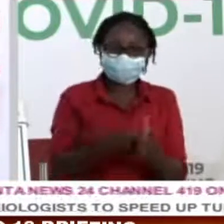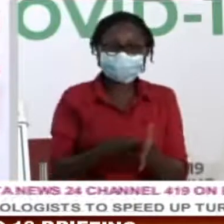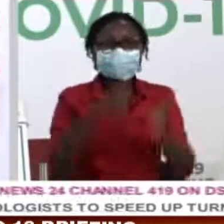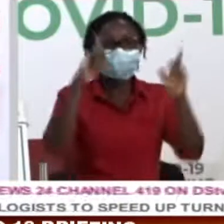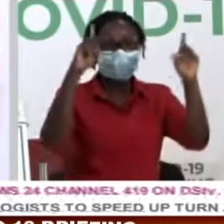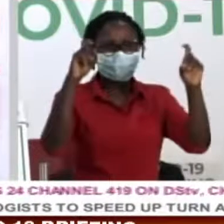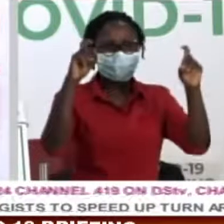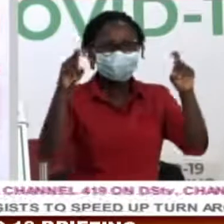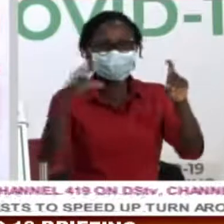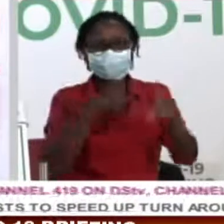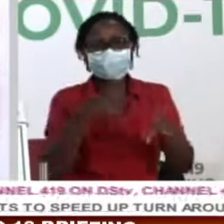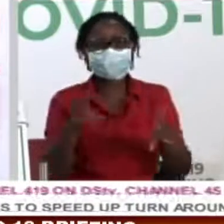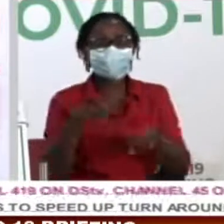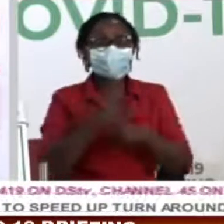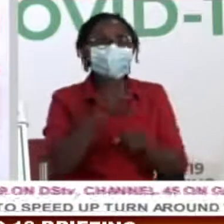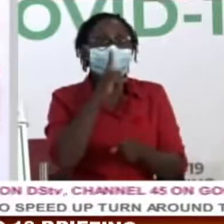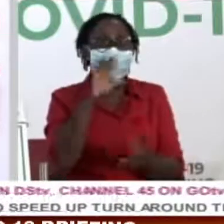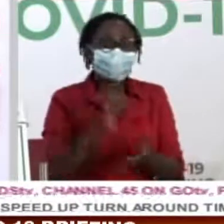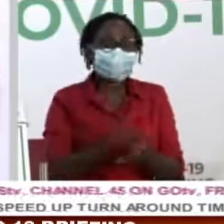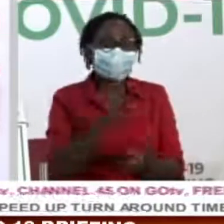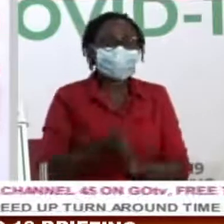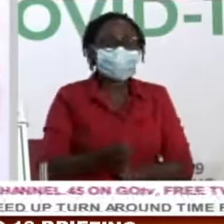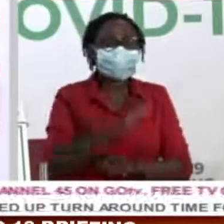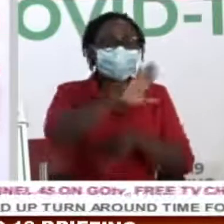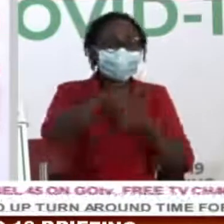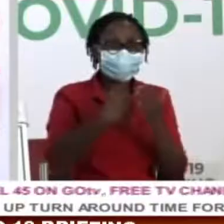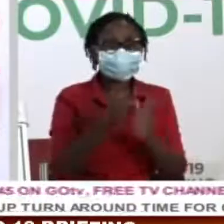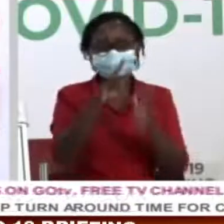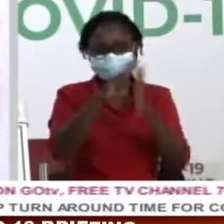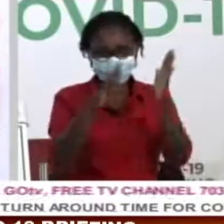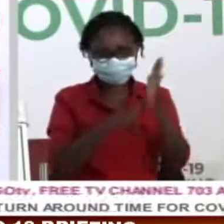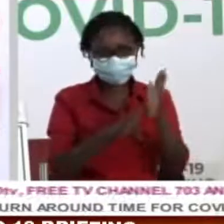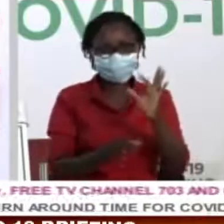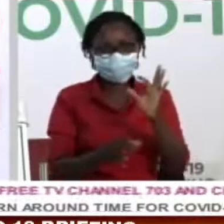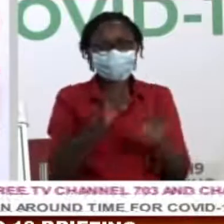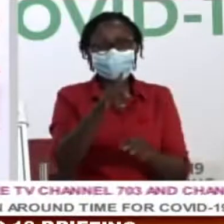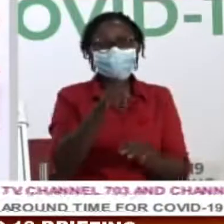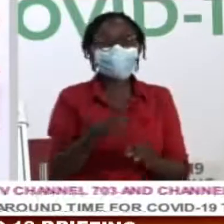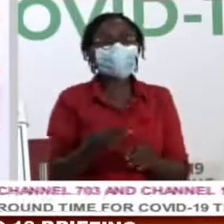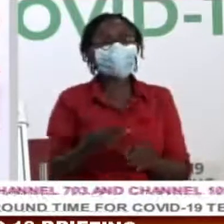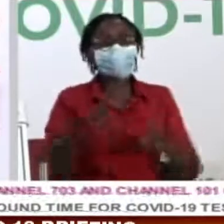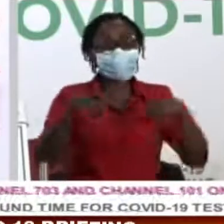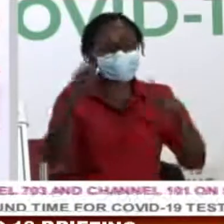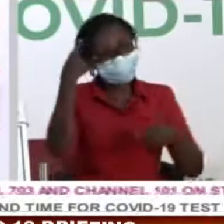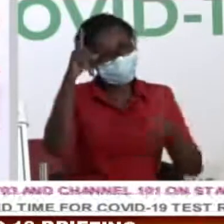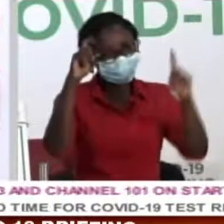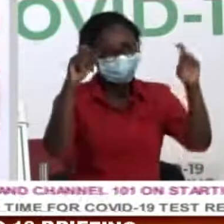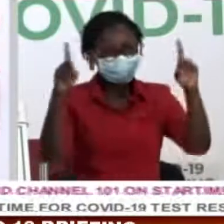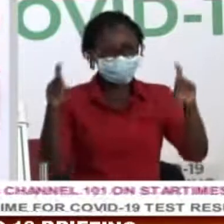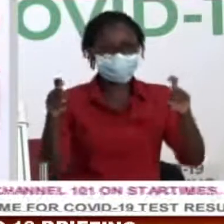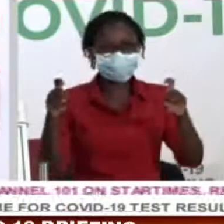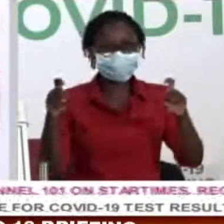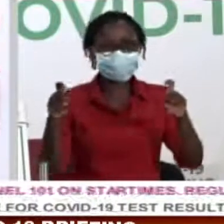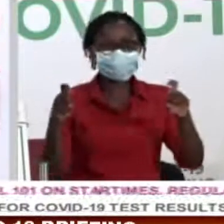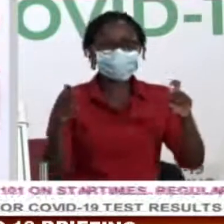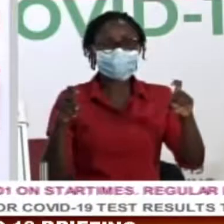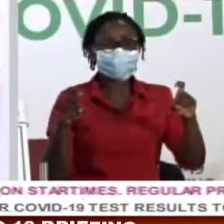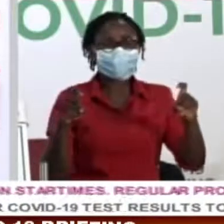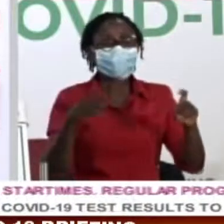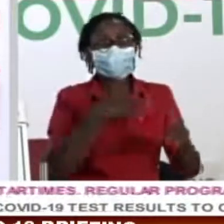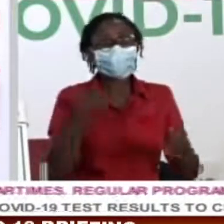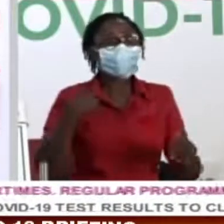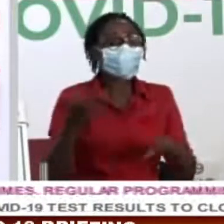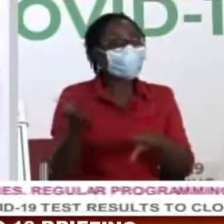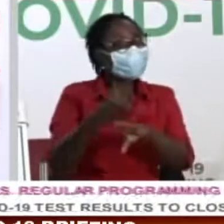well as making sure that we follow those preventive measures. If we all test, if we all increase our